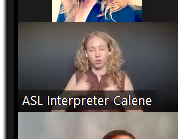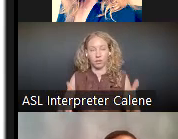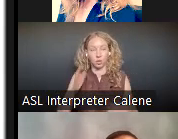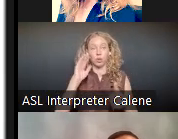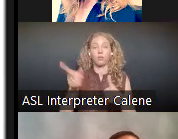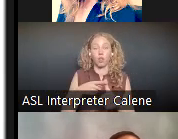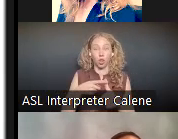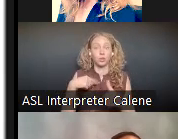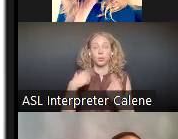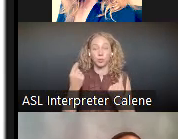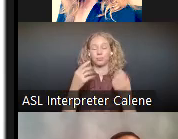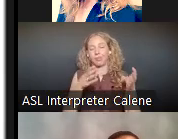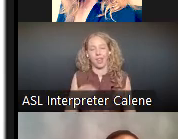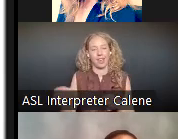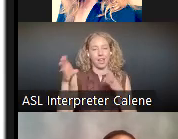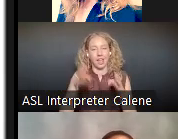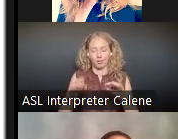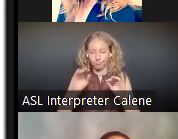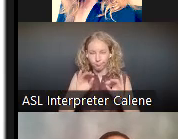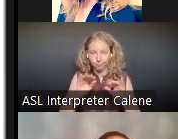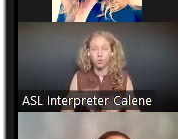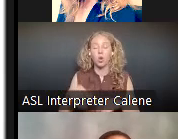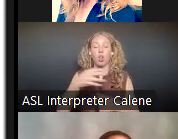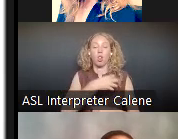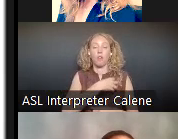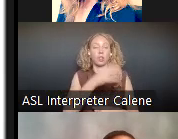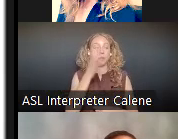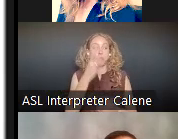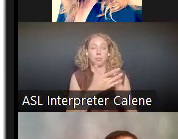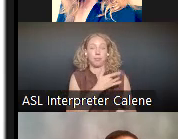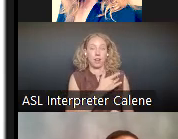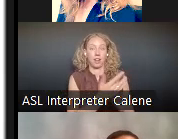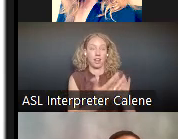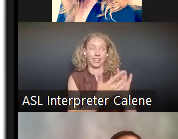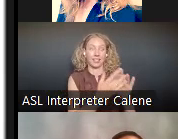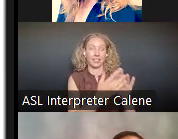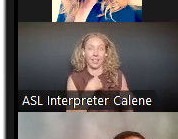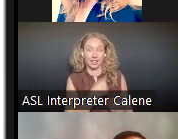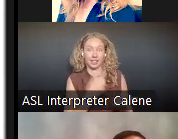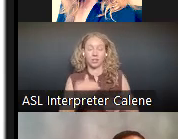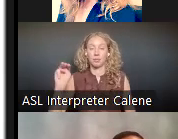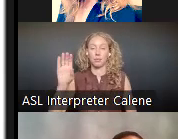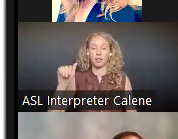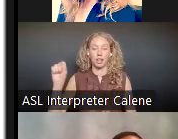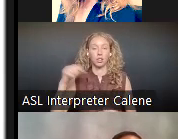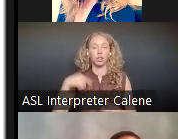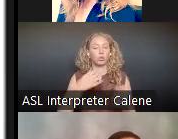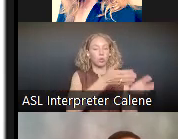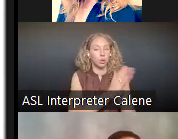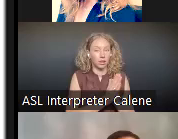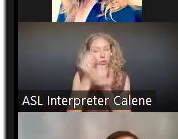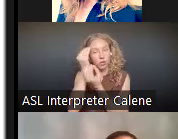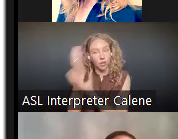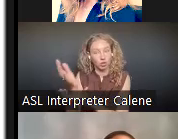plan, right? So law enforcement typically contacts us here at MCASA to request a notification. During